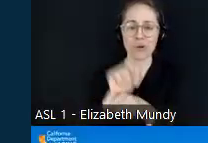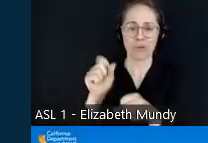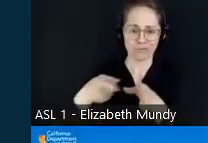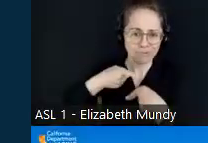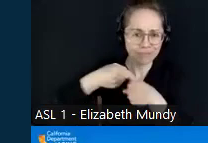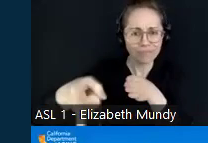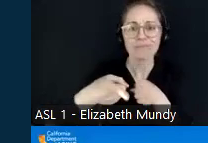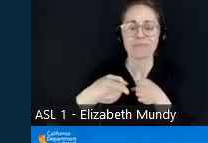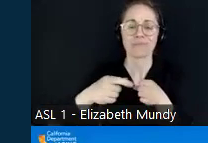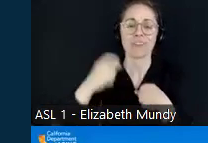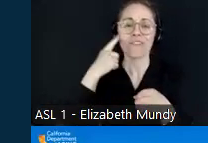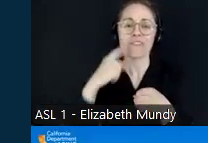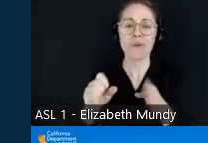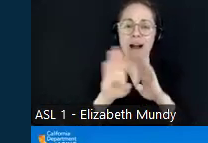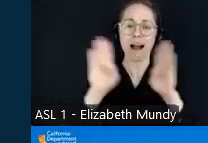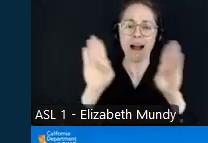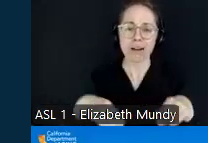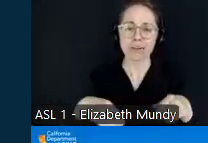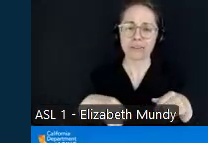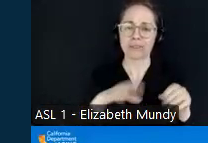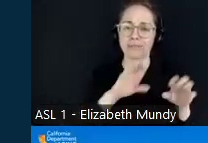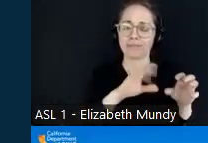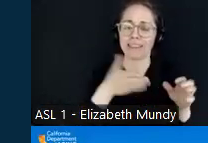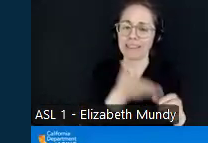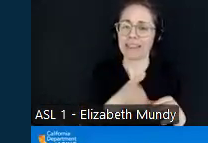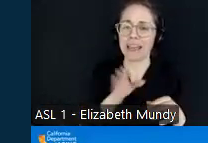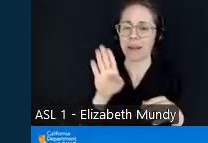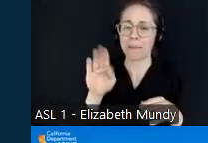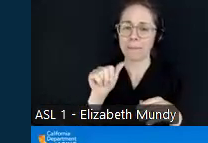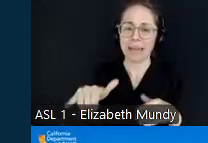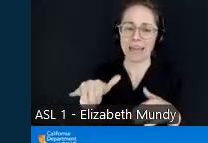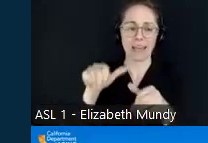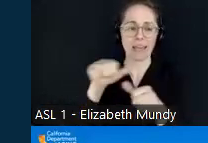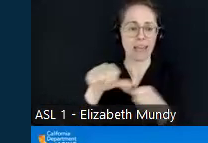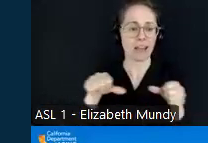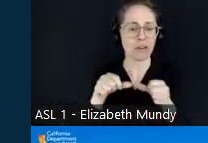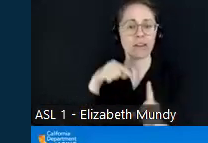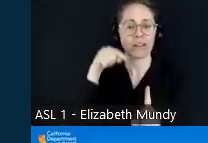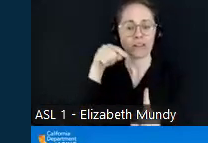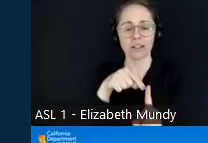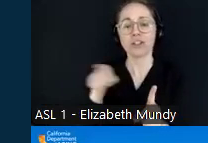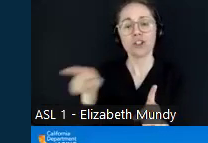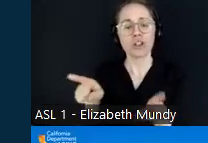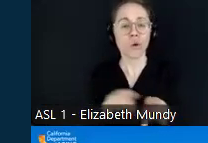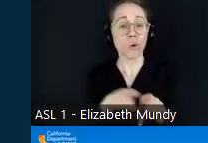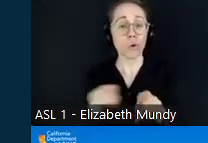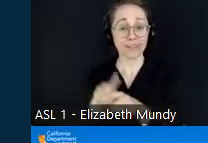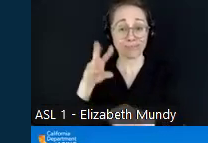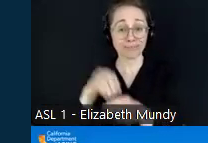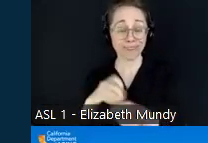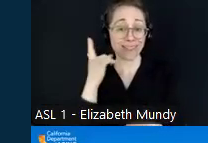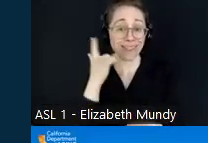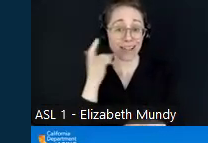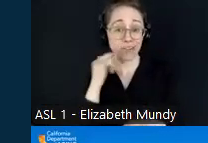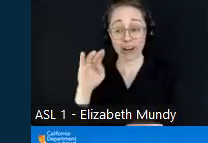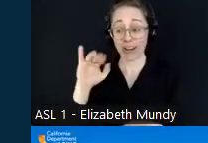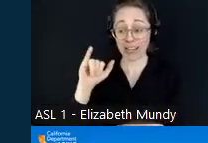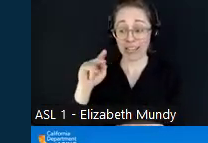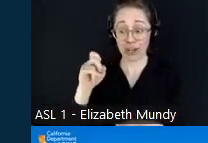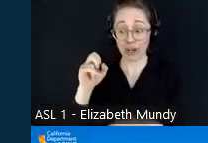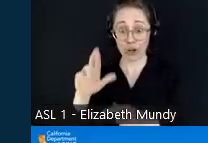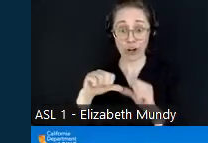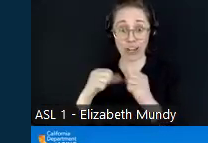Area. She also served as a member of the California Interagency Council on